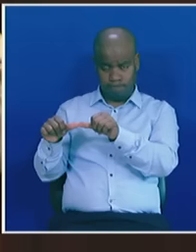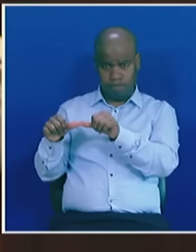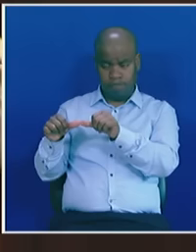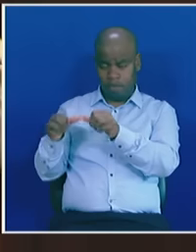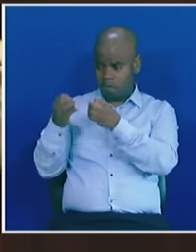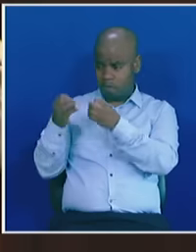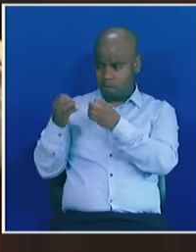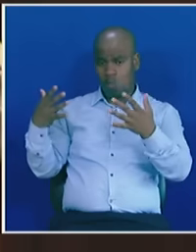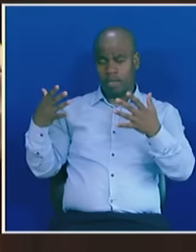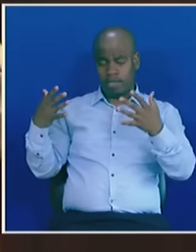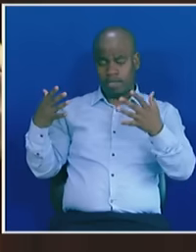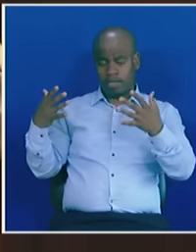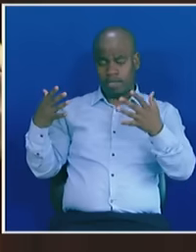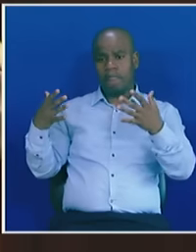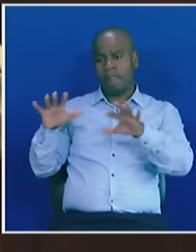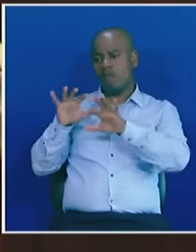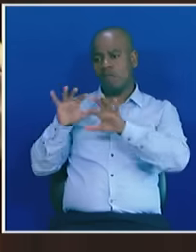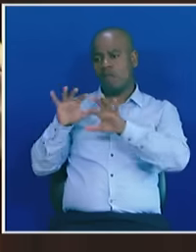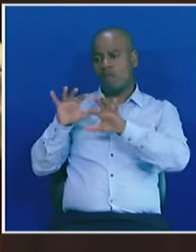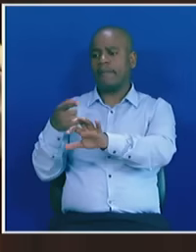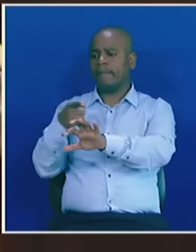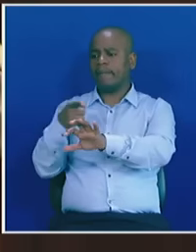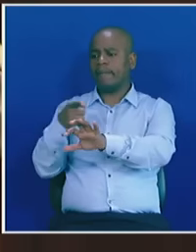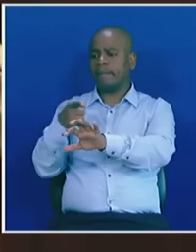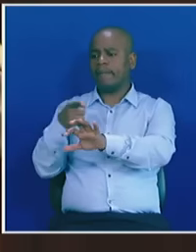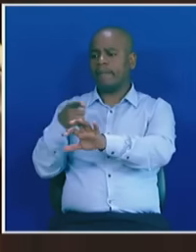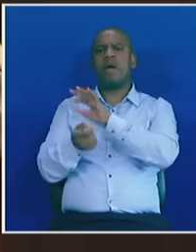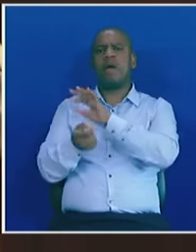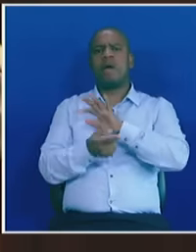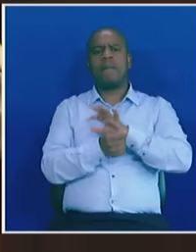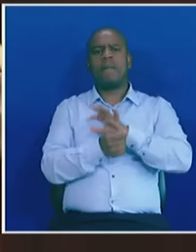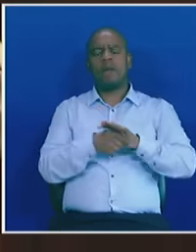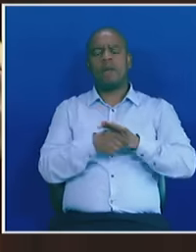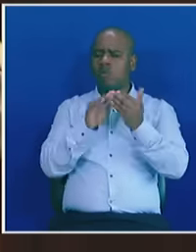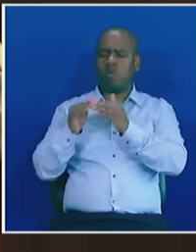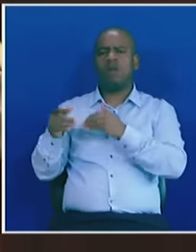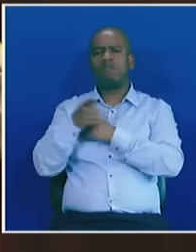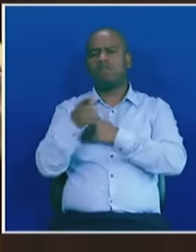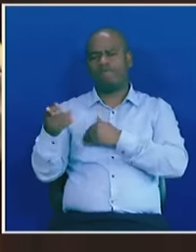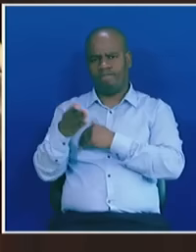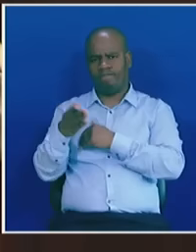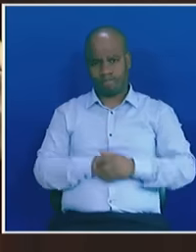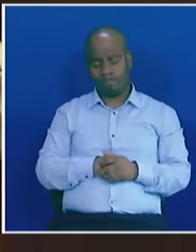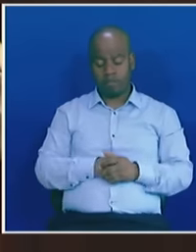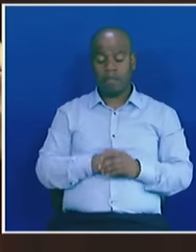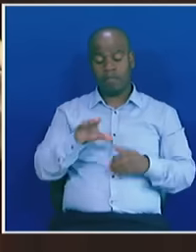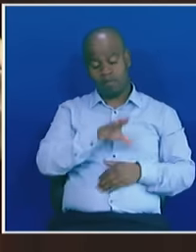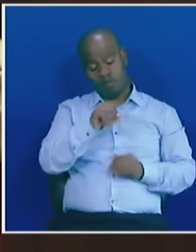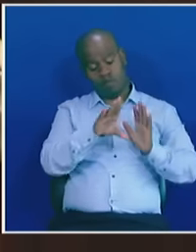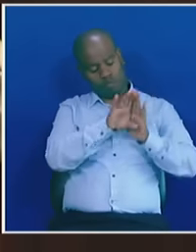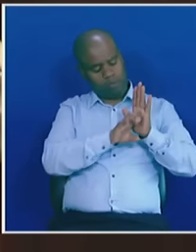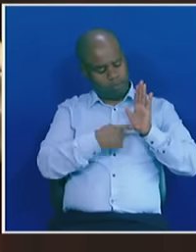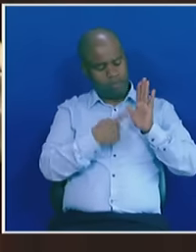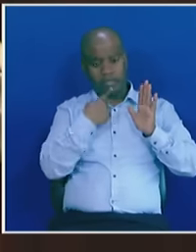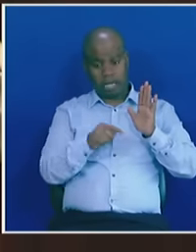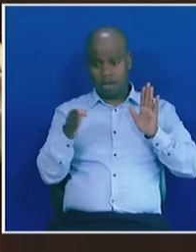substantial increase in protest action across various sectors and industries. South African Constitution enshrines the right